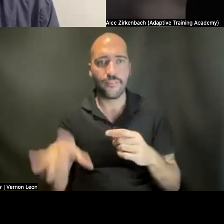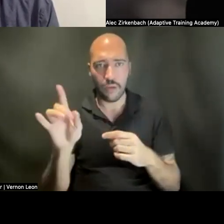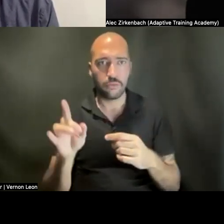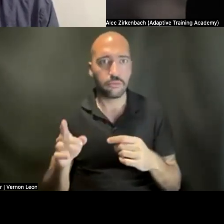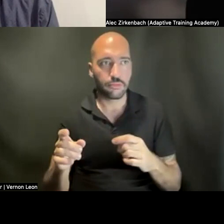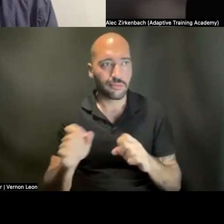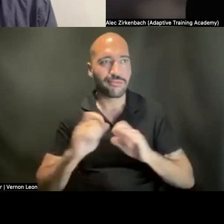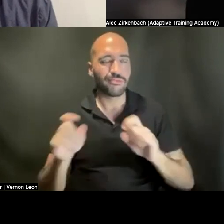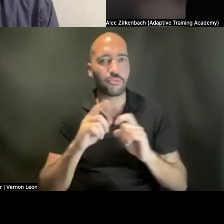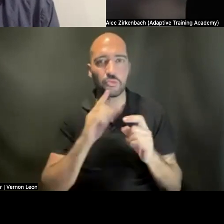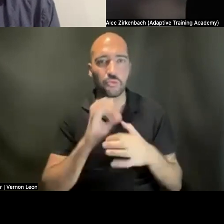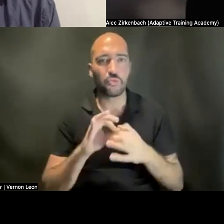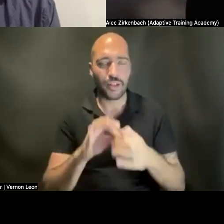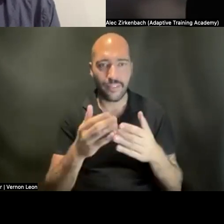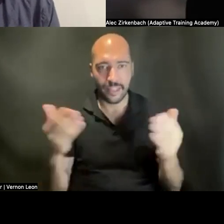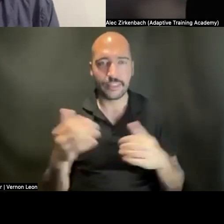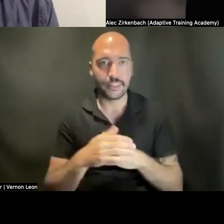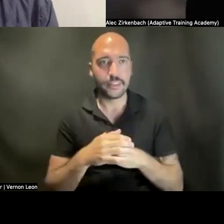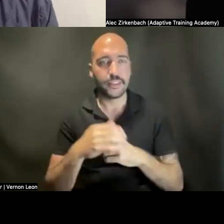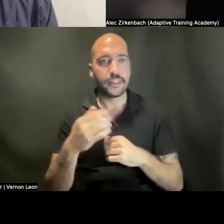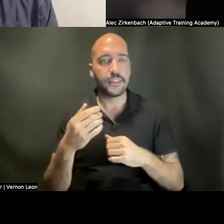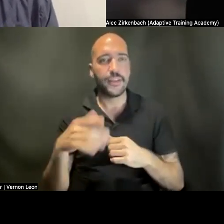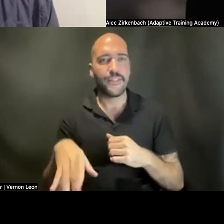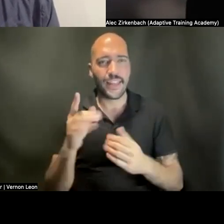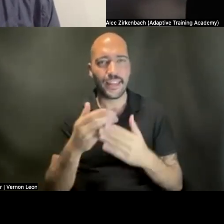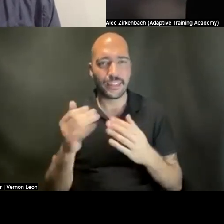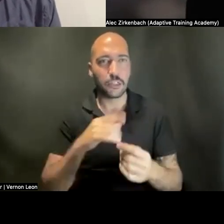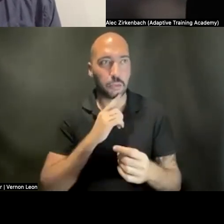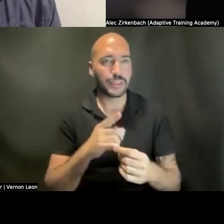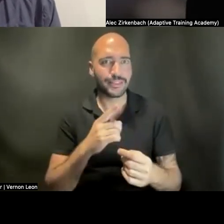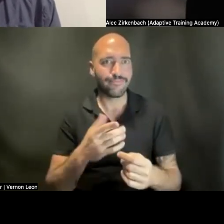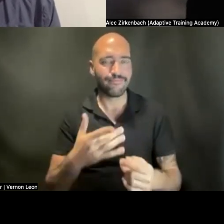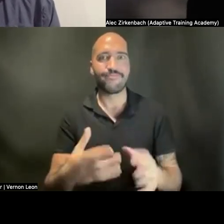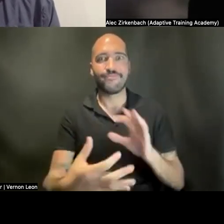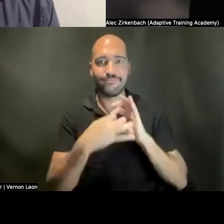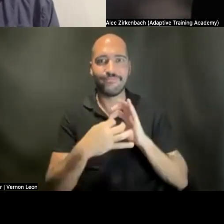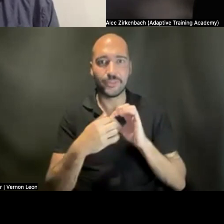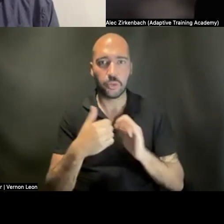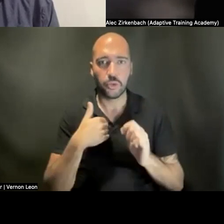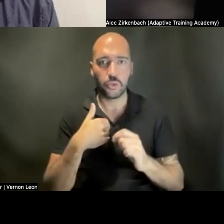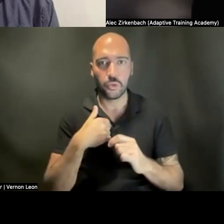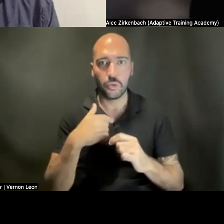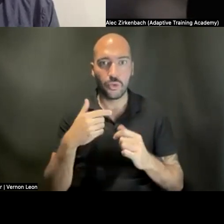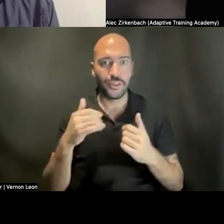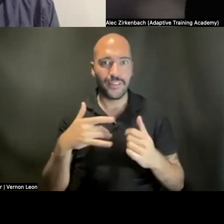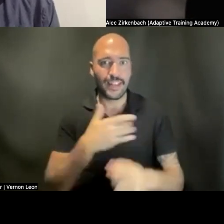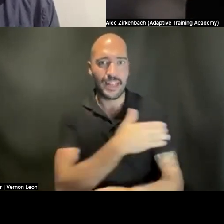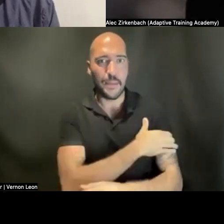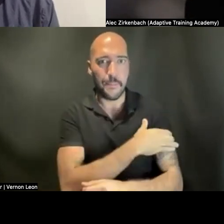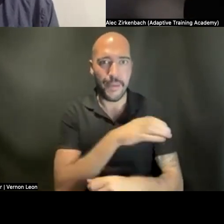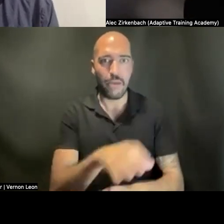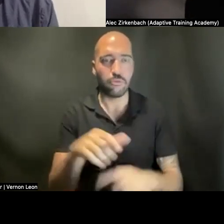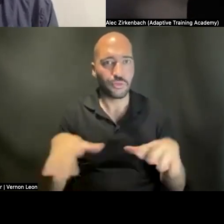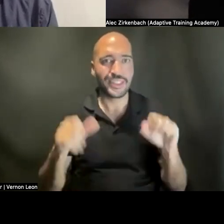out relevant things. Find the things that really speak to you in a way that empowers you to take